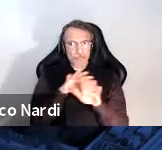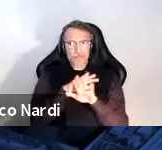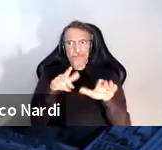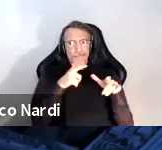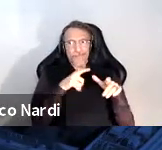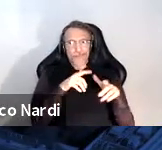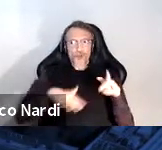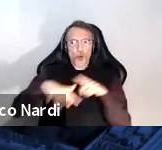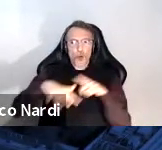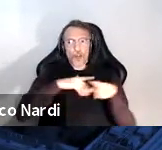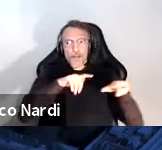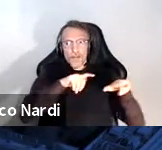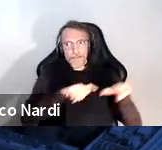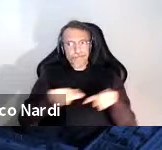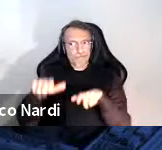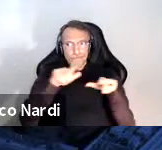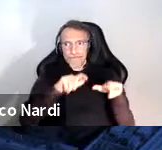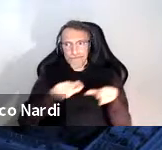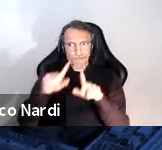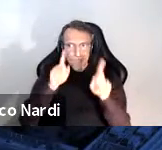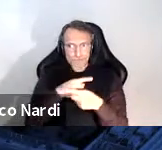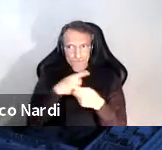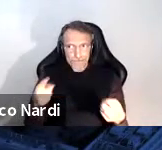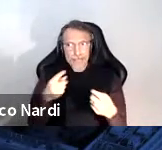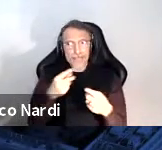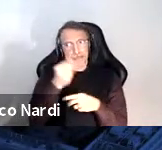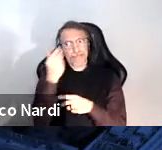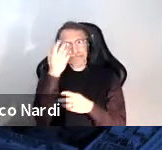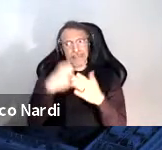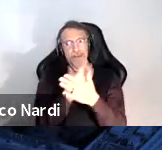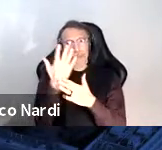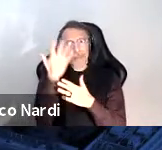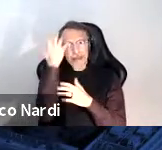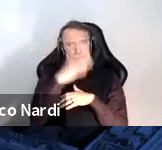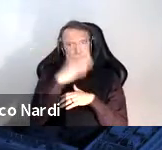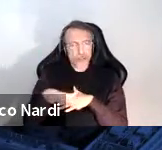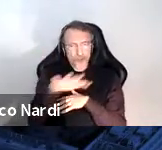unsustainable, especially in low-income countries. And finally, if I have time,